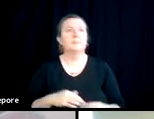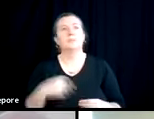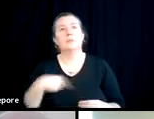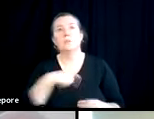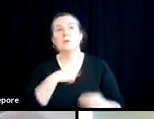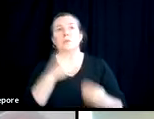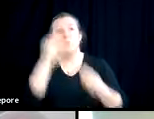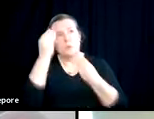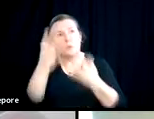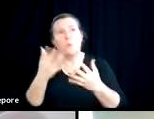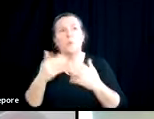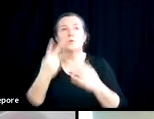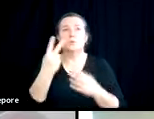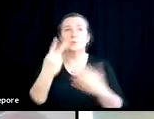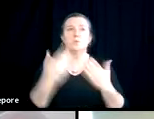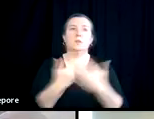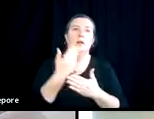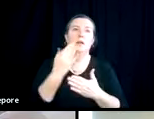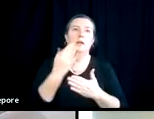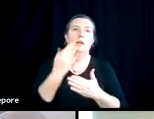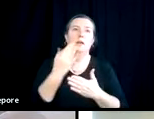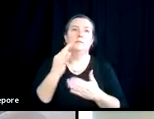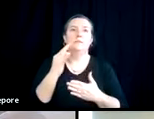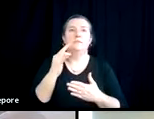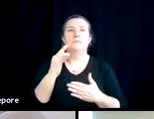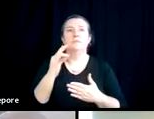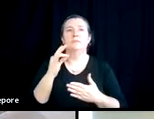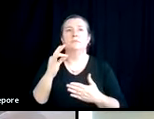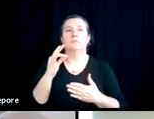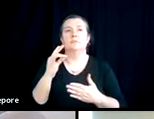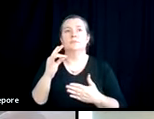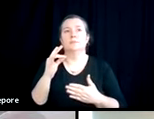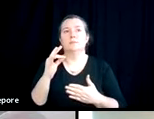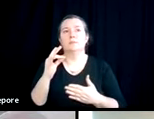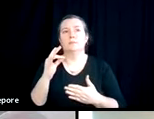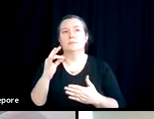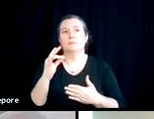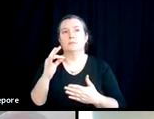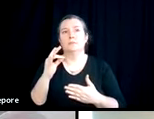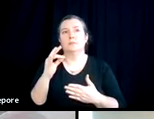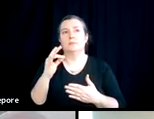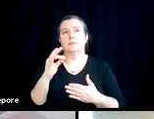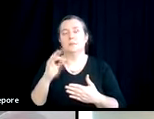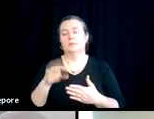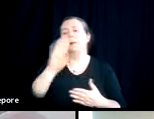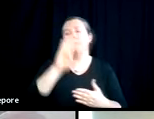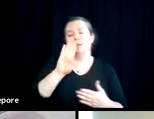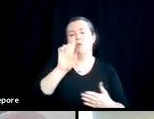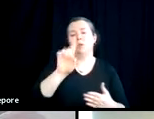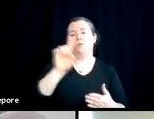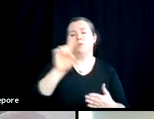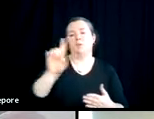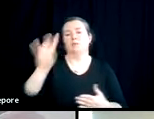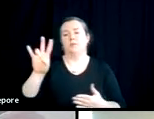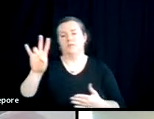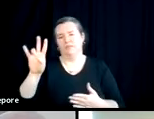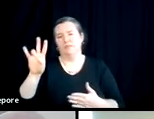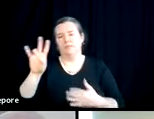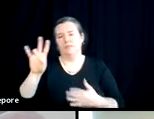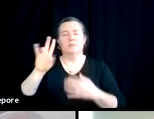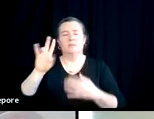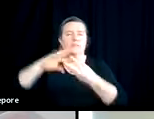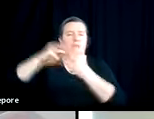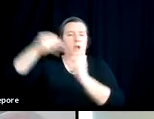reports of B117 patients, B117 variants in patients, which emerged in the